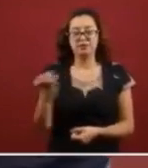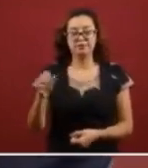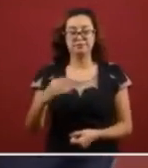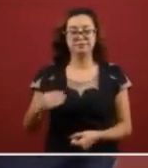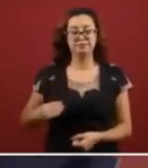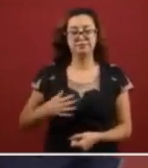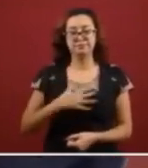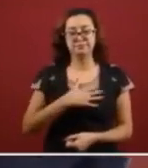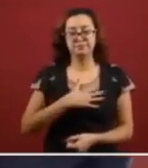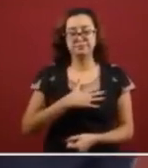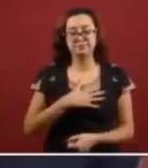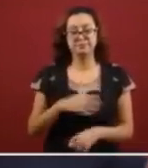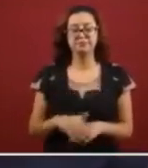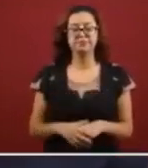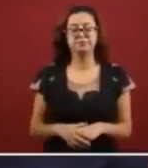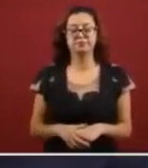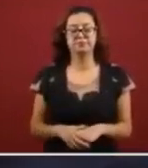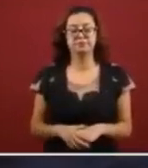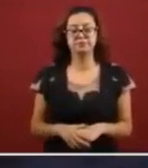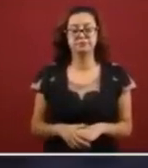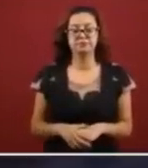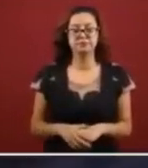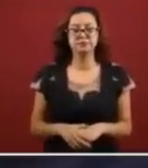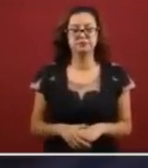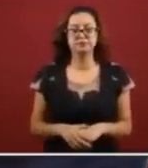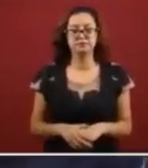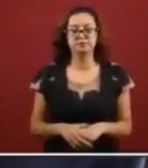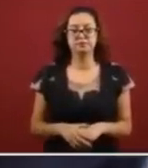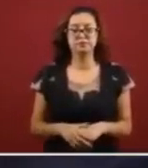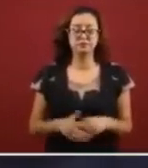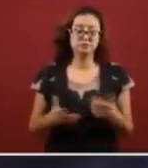that is from IMSS Bienestar